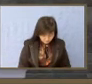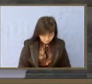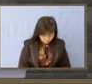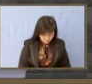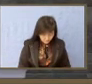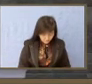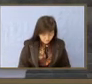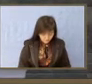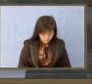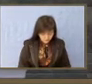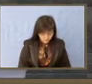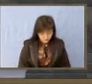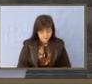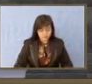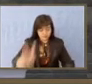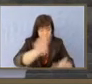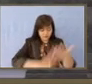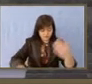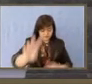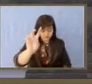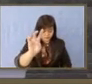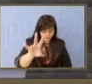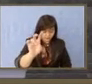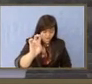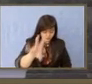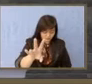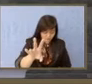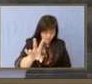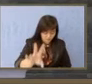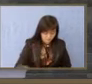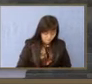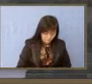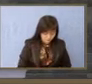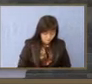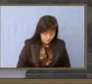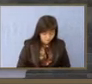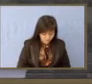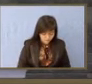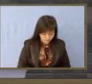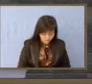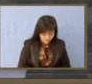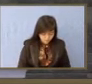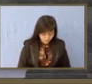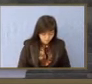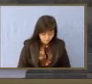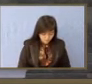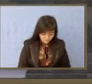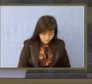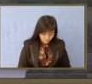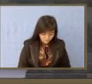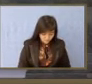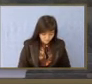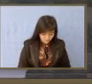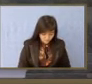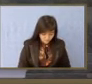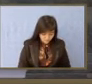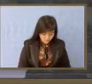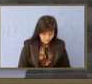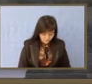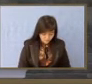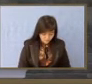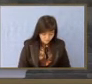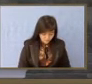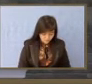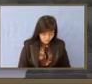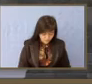thy God my God. Where thou diest, will I die, and there will I be buried. The Lord do